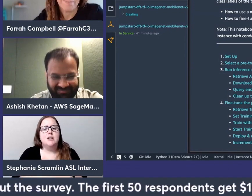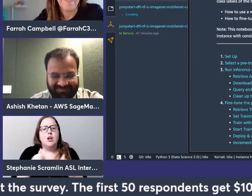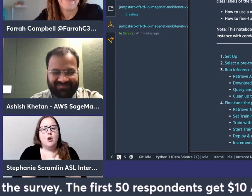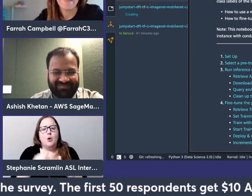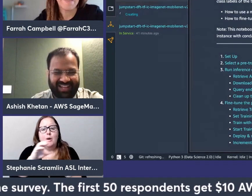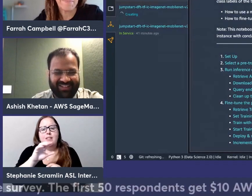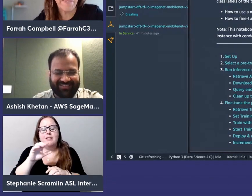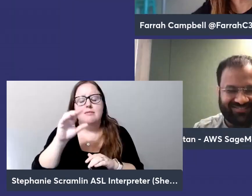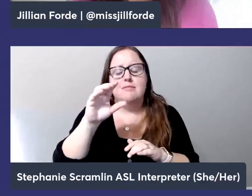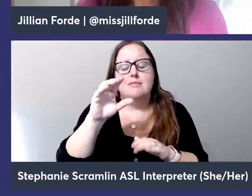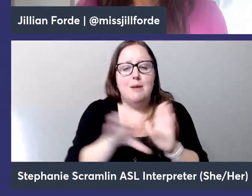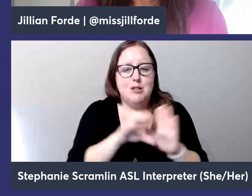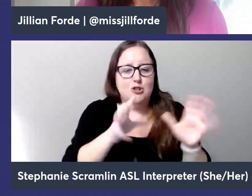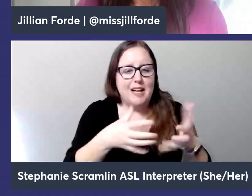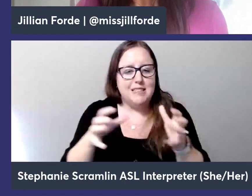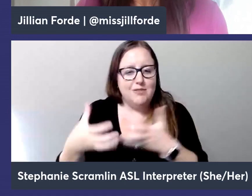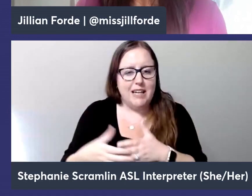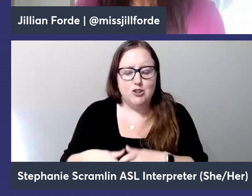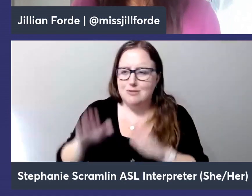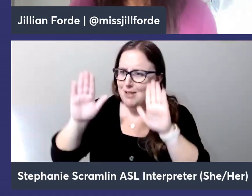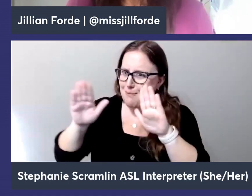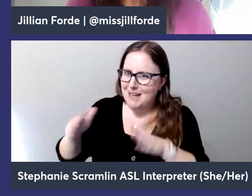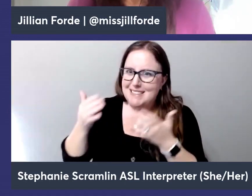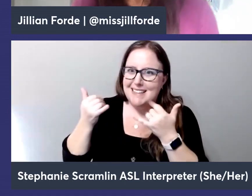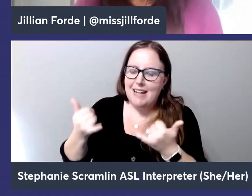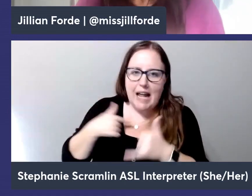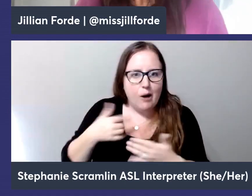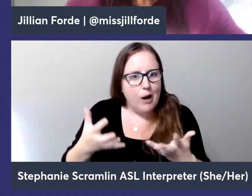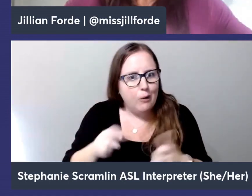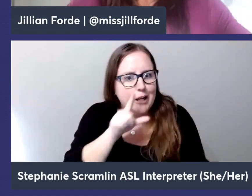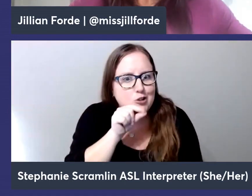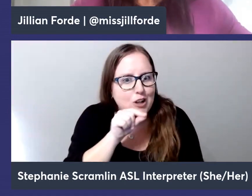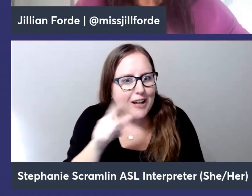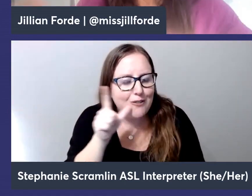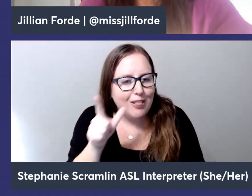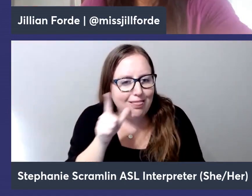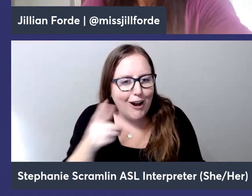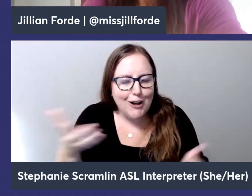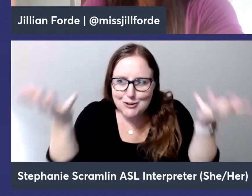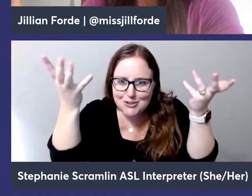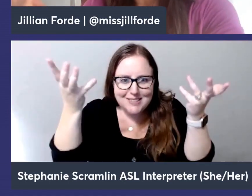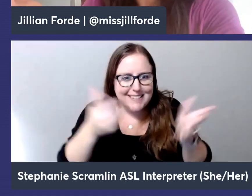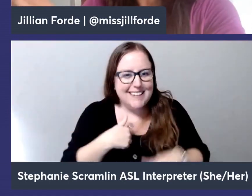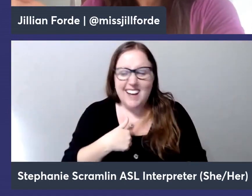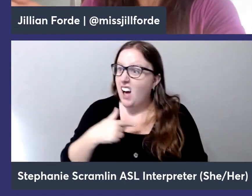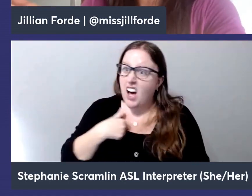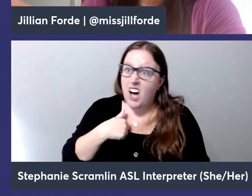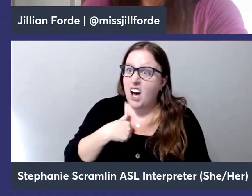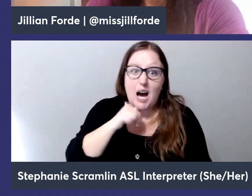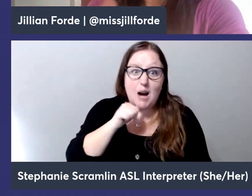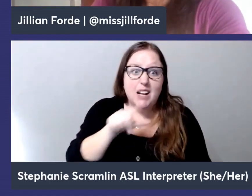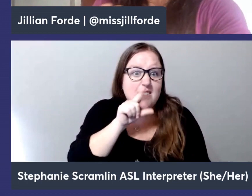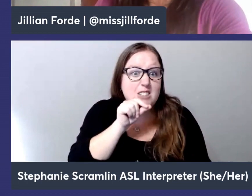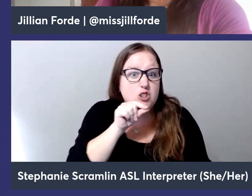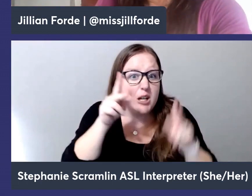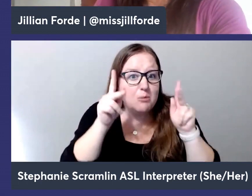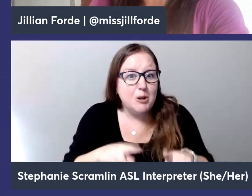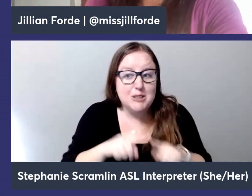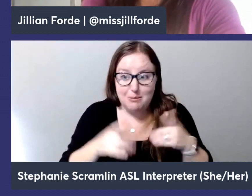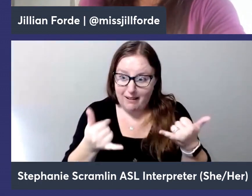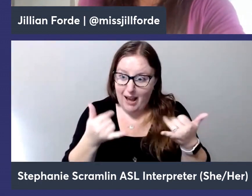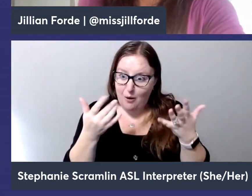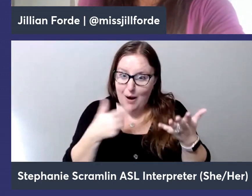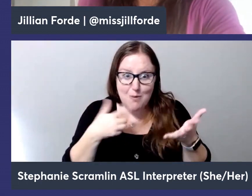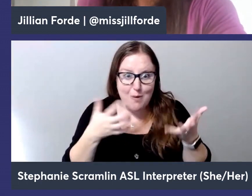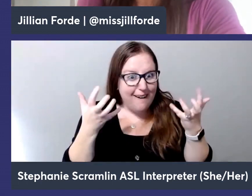classification. Thank you. Been amazing. Now I want fried chicken for lunch. So, I know. I'm not even a fried chicken person, but you made me want it now.